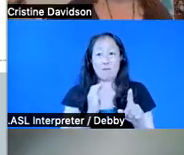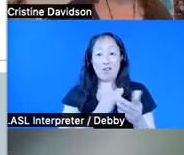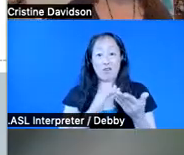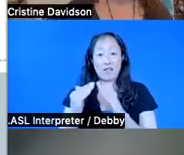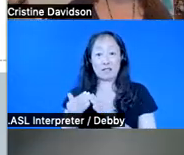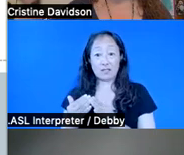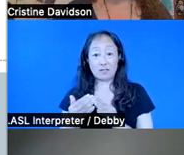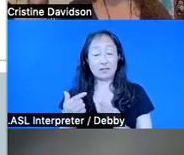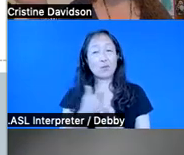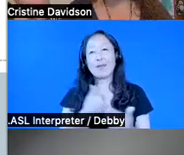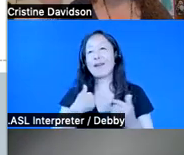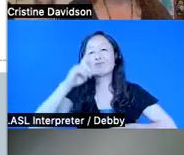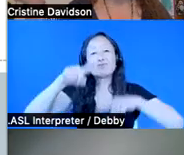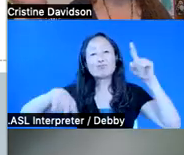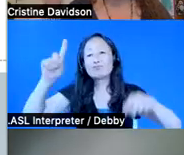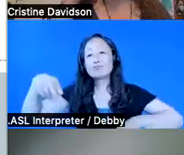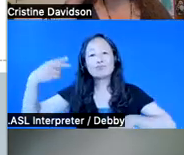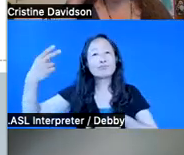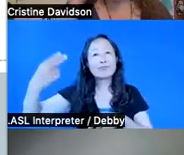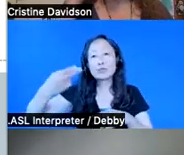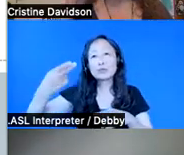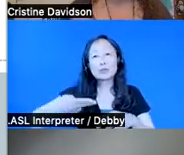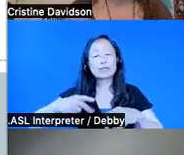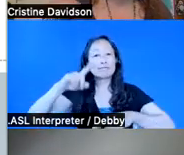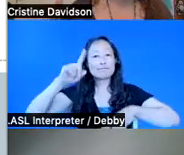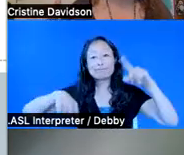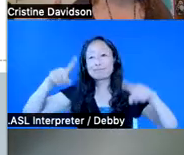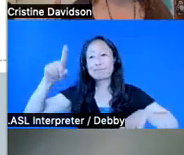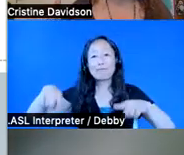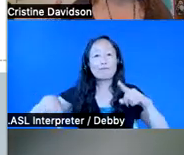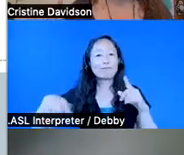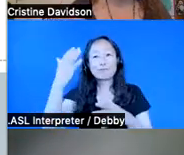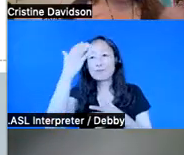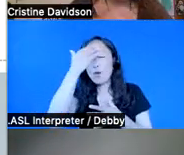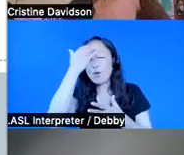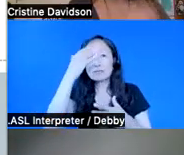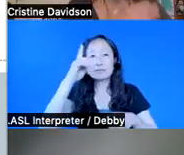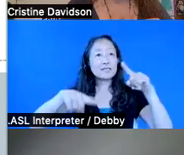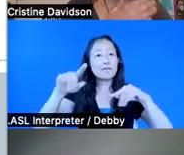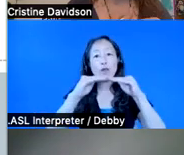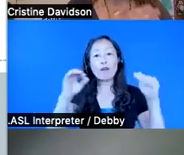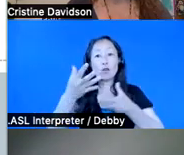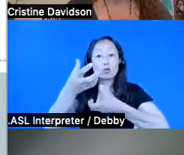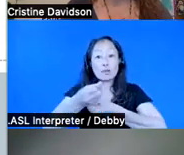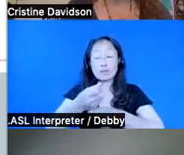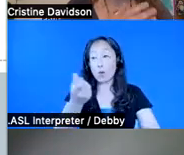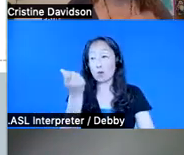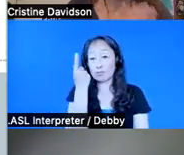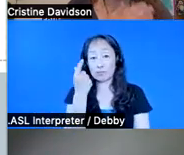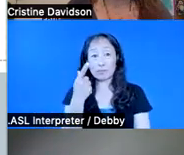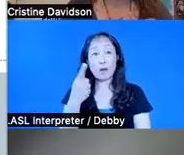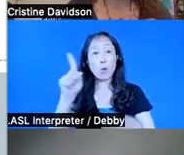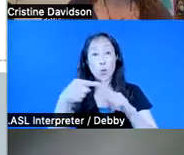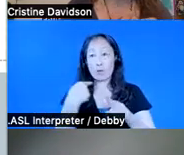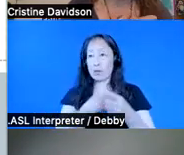to information and trust and knowledge. So in our advocacy, we want to come fresh every single time to